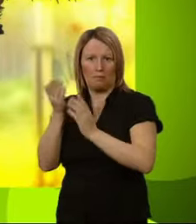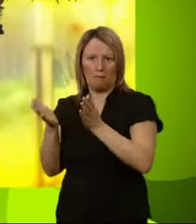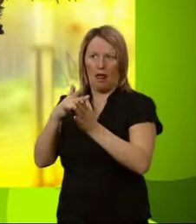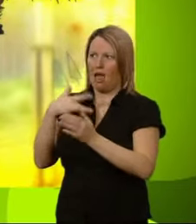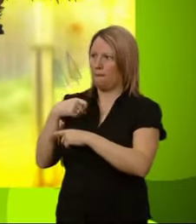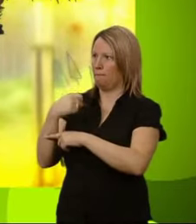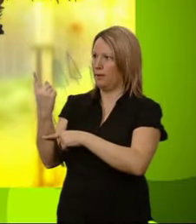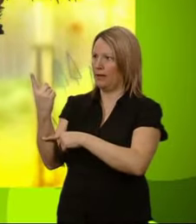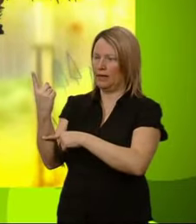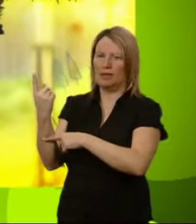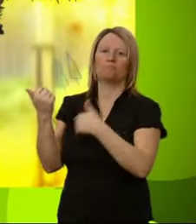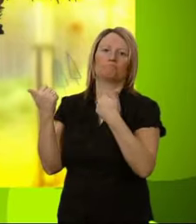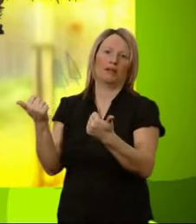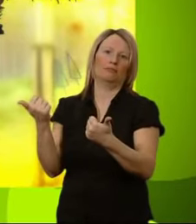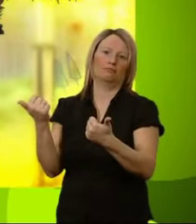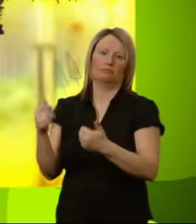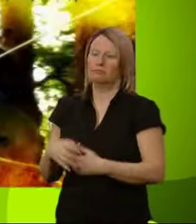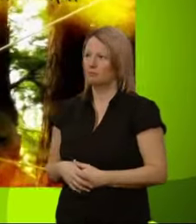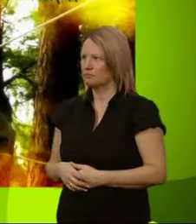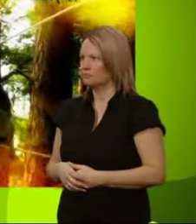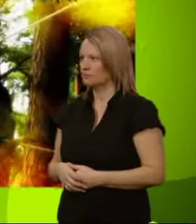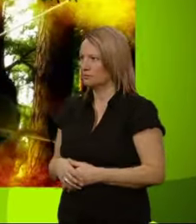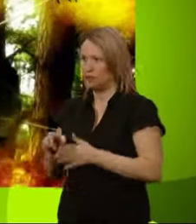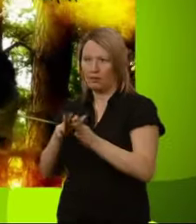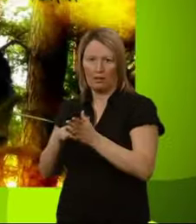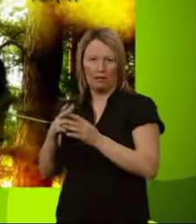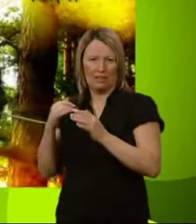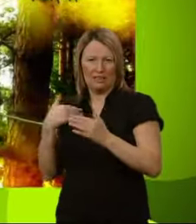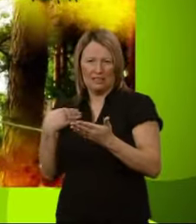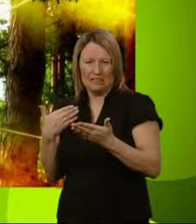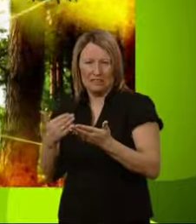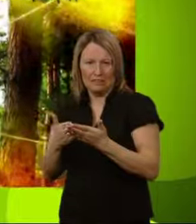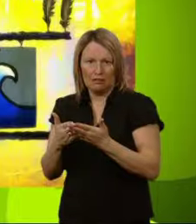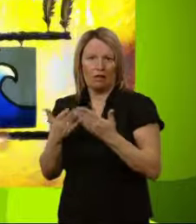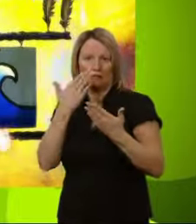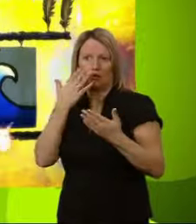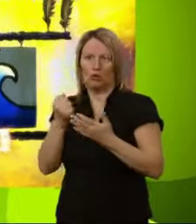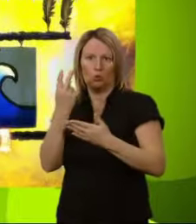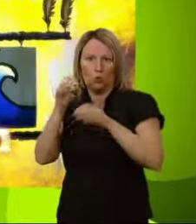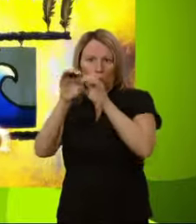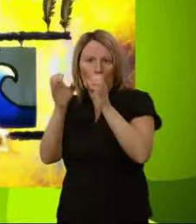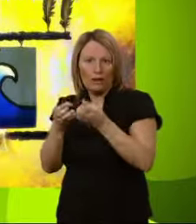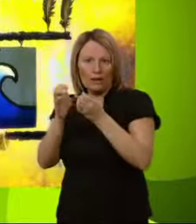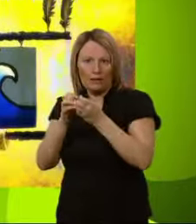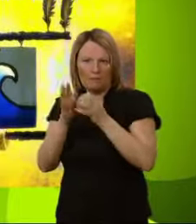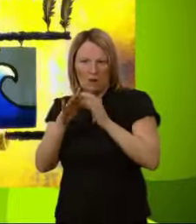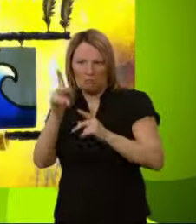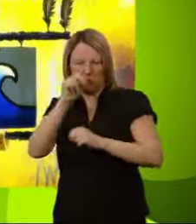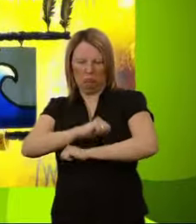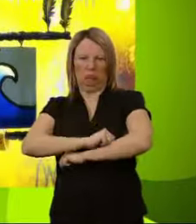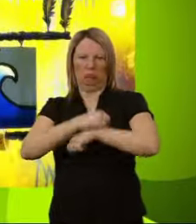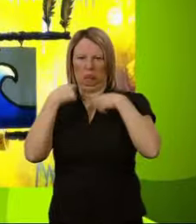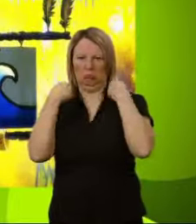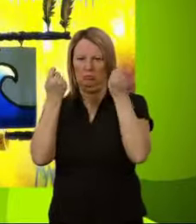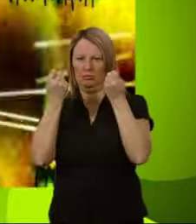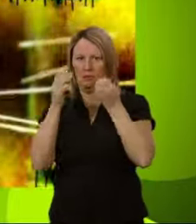him back a precious life. Javmi bettered all of her comrades, taking 2 gold rings from the demons. Alas,